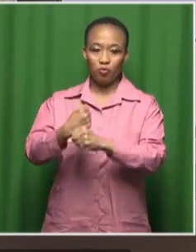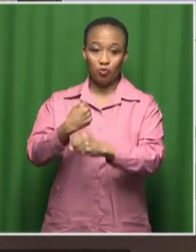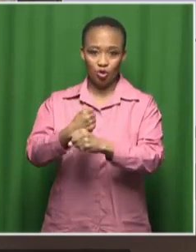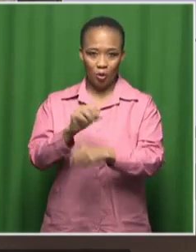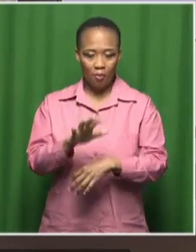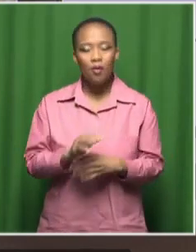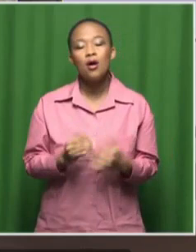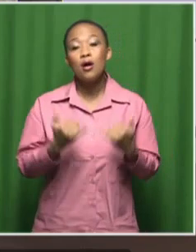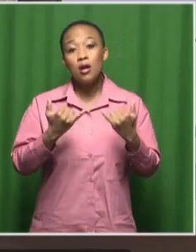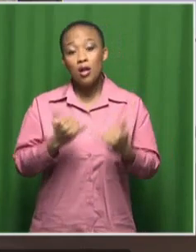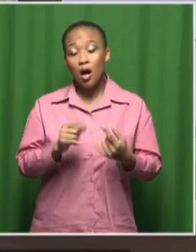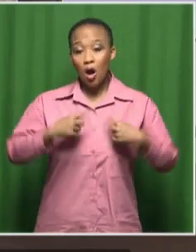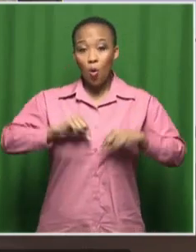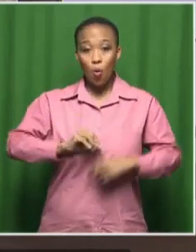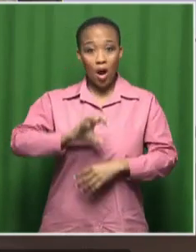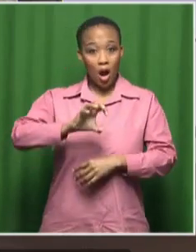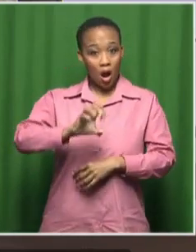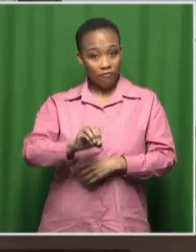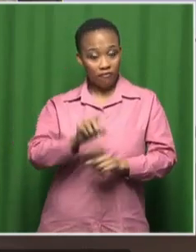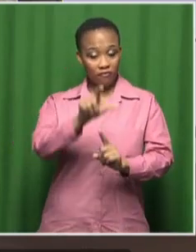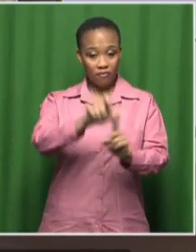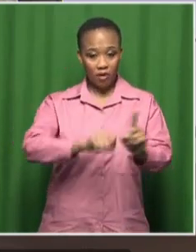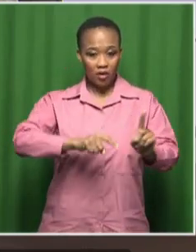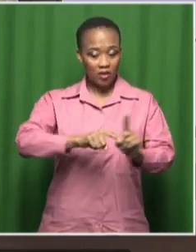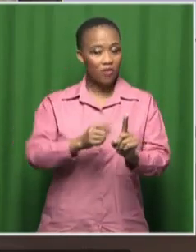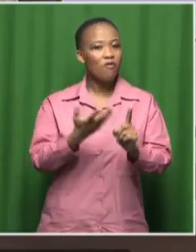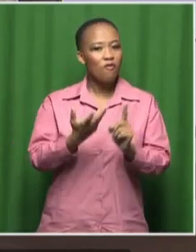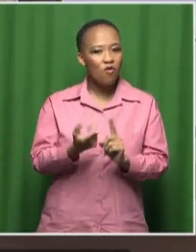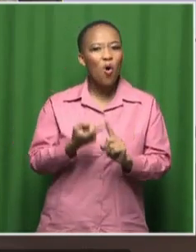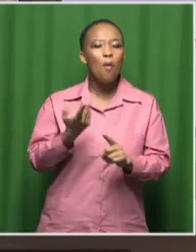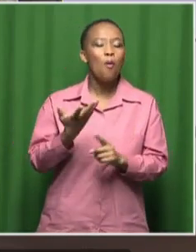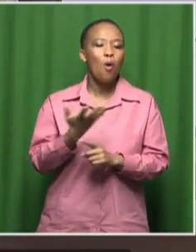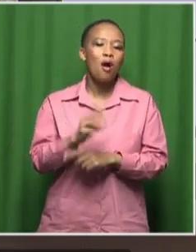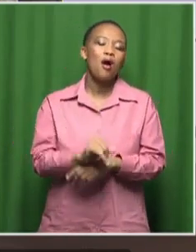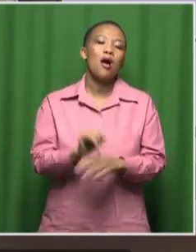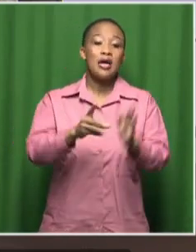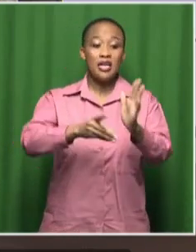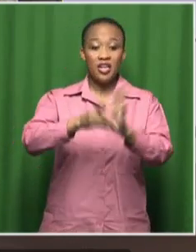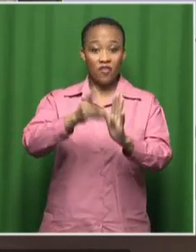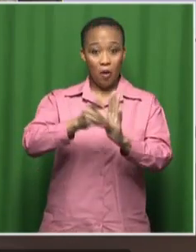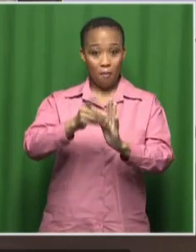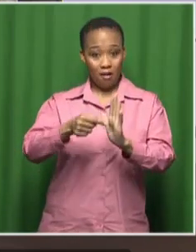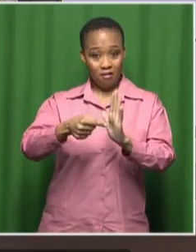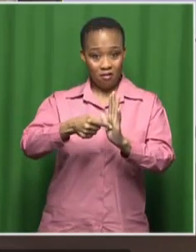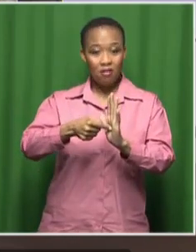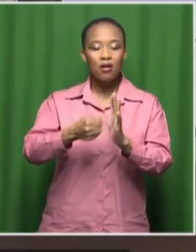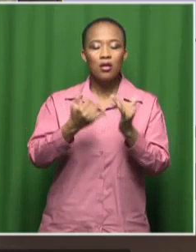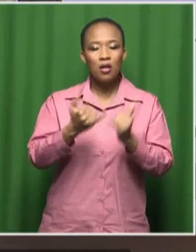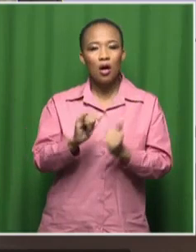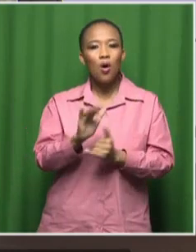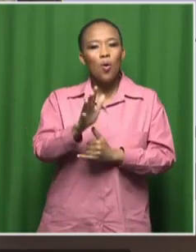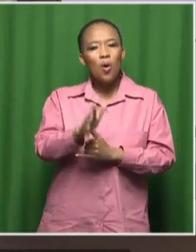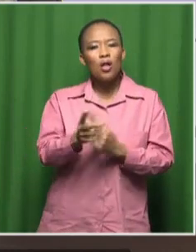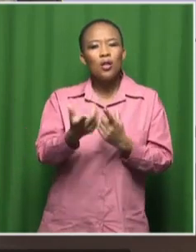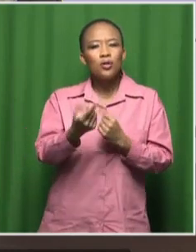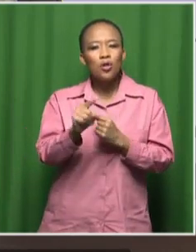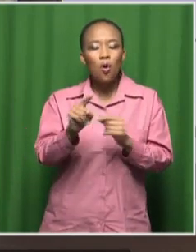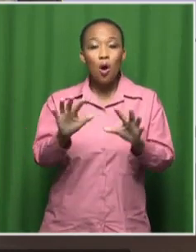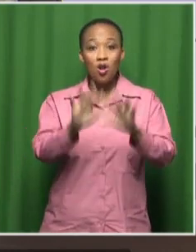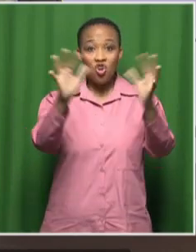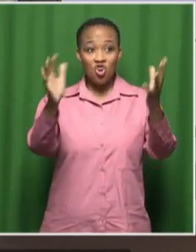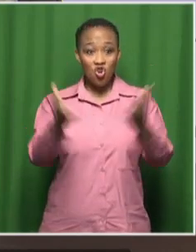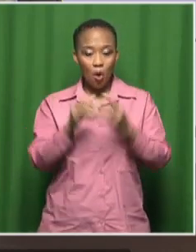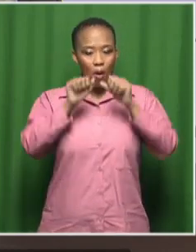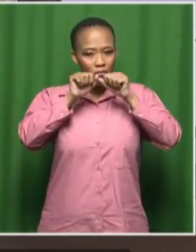and Development Program. And expectations are that more measures will be announced as global trends now demand that